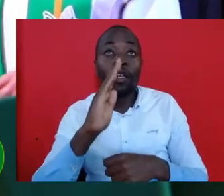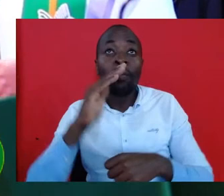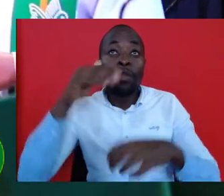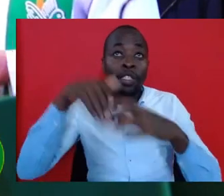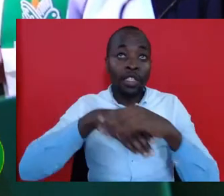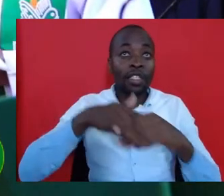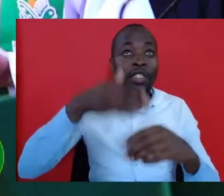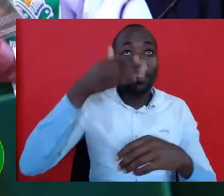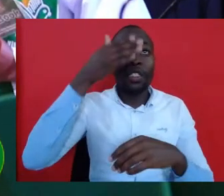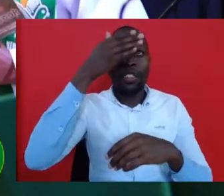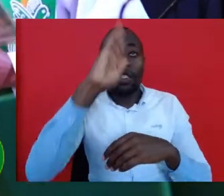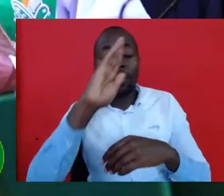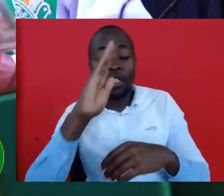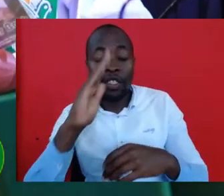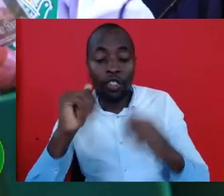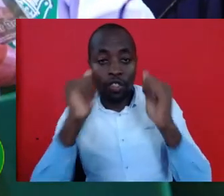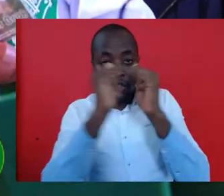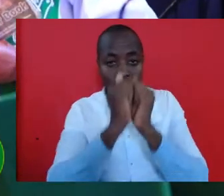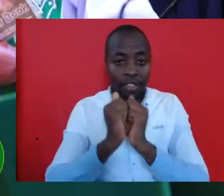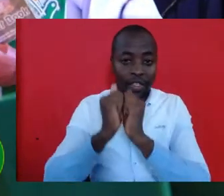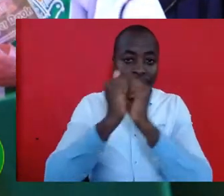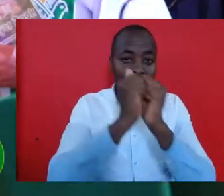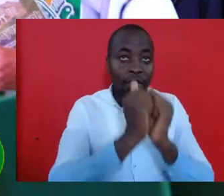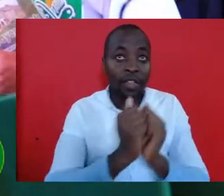in His